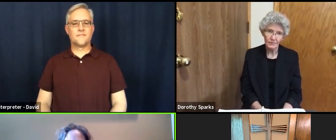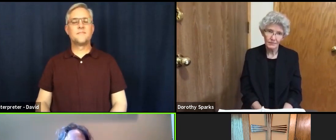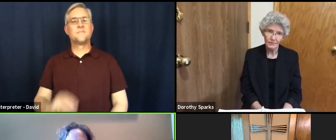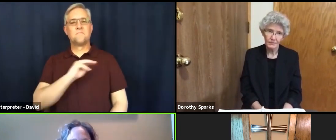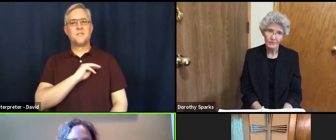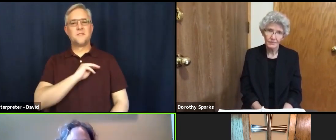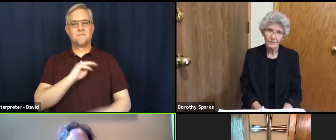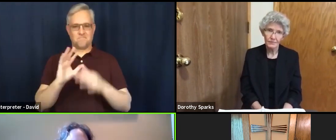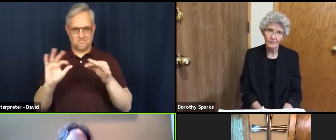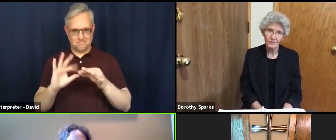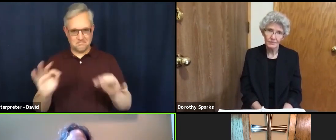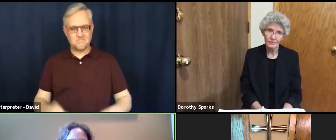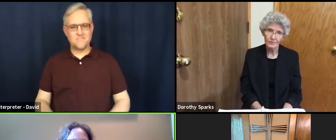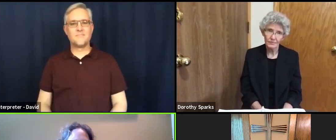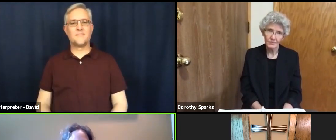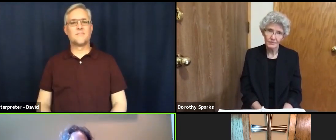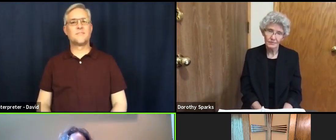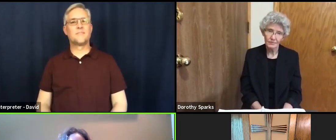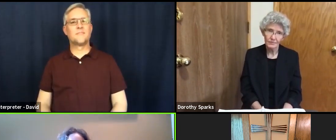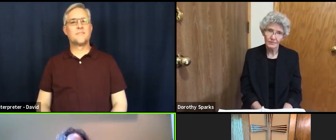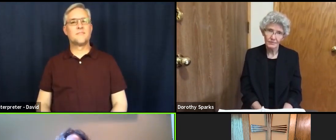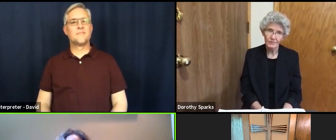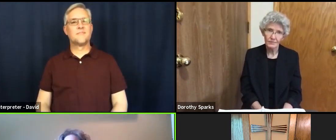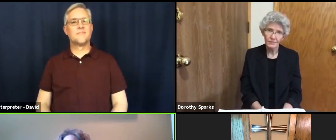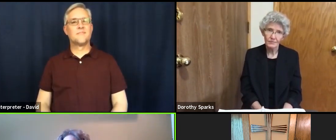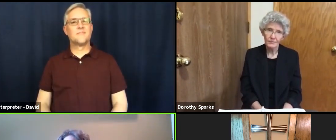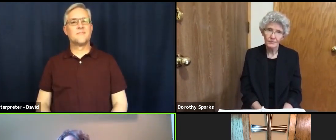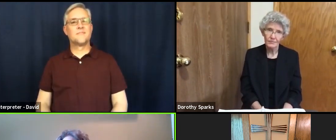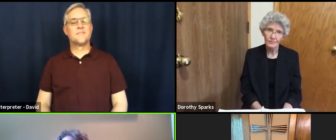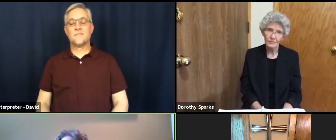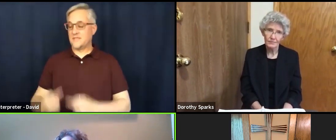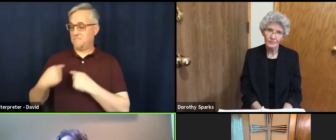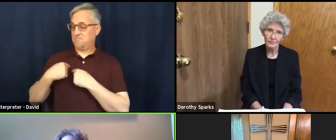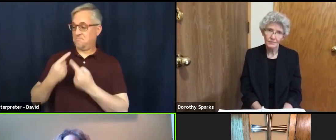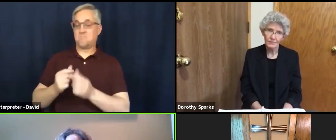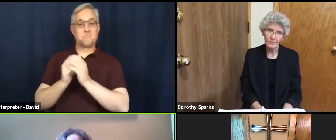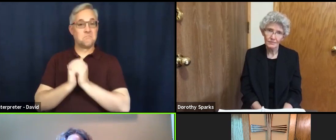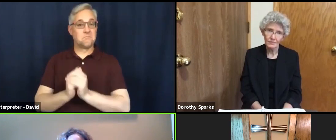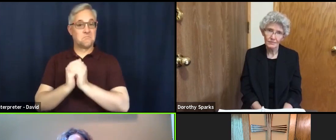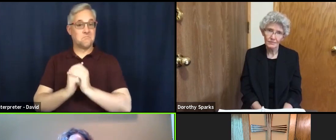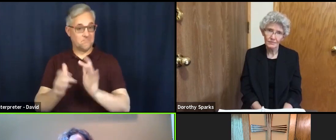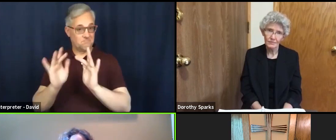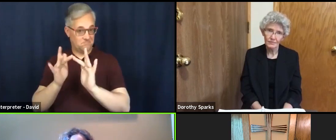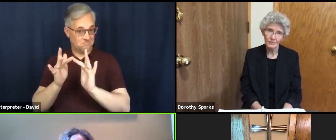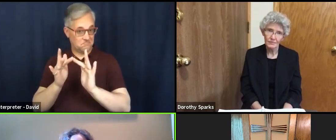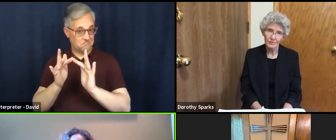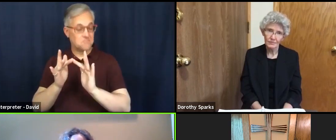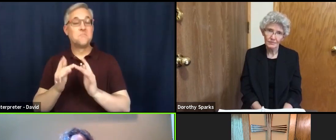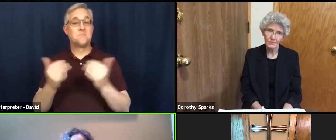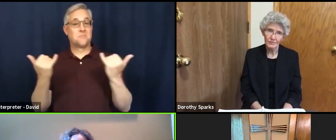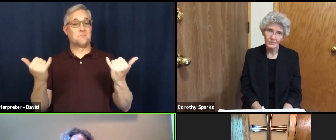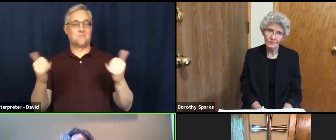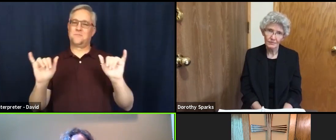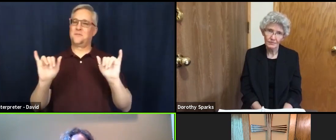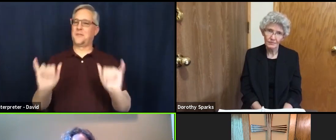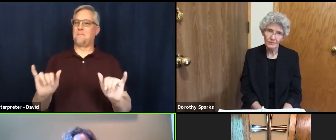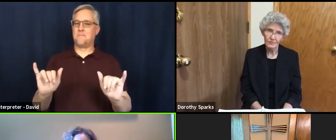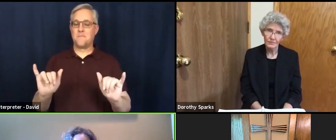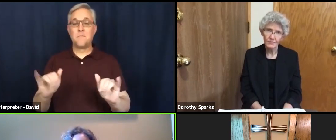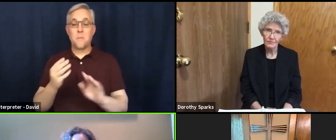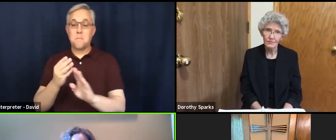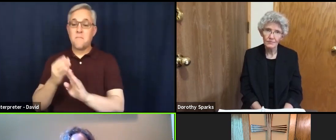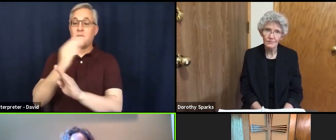As we've done in our normal online worship experiences, I want to just give you a little bit of context, a little